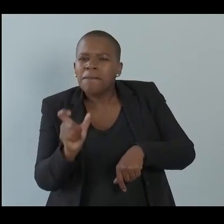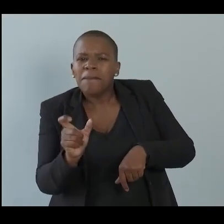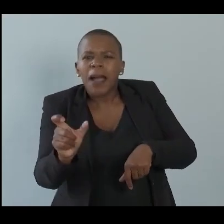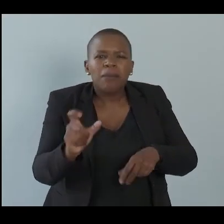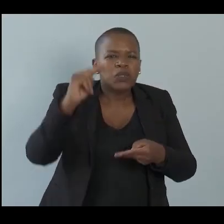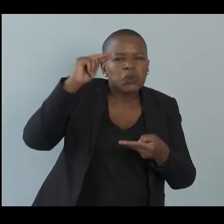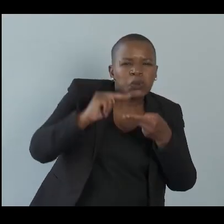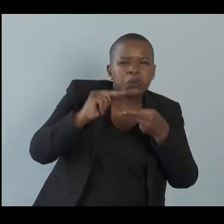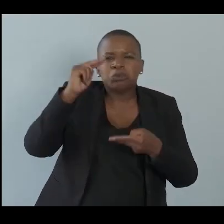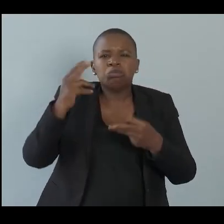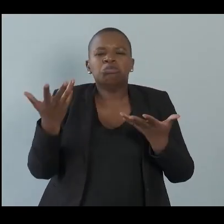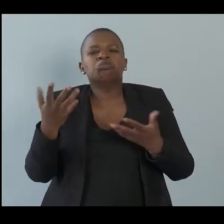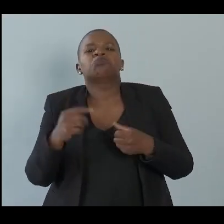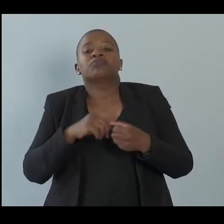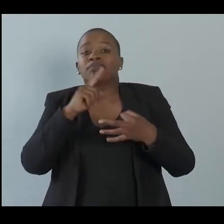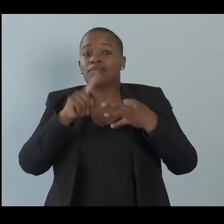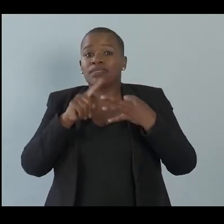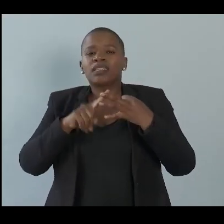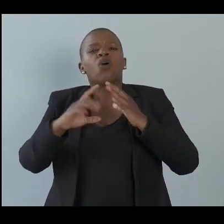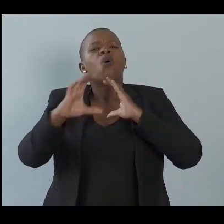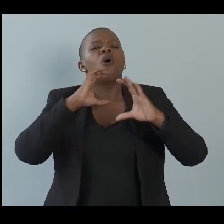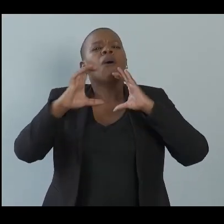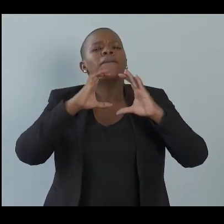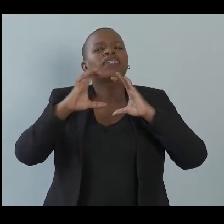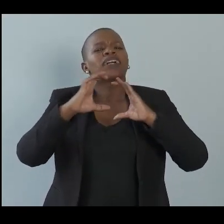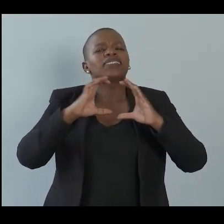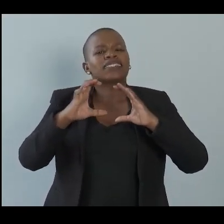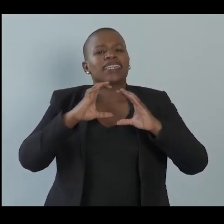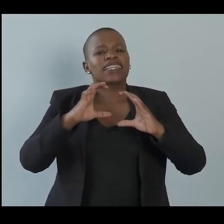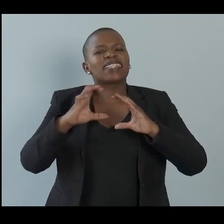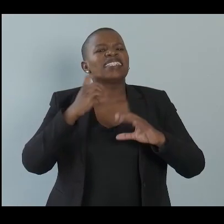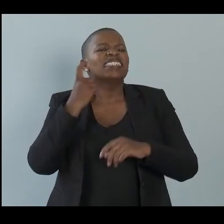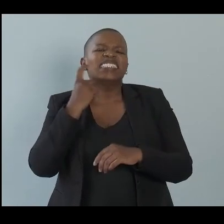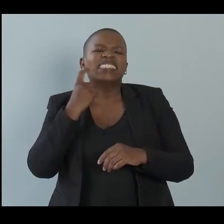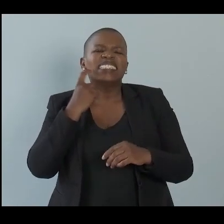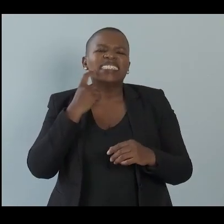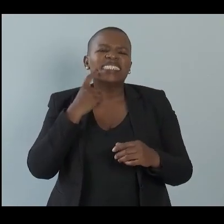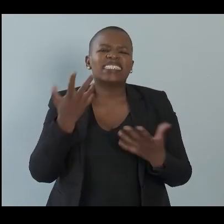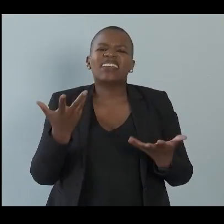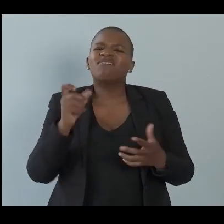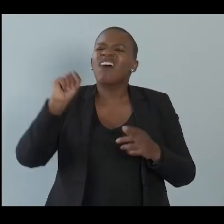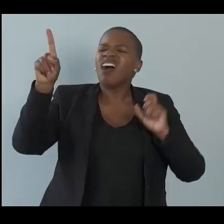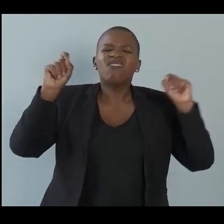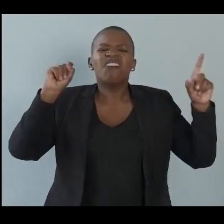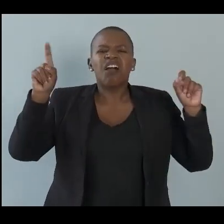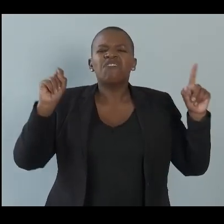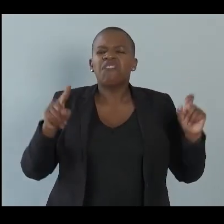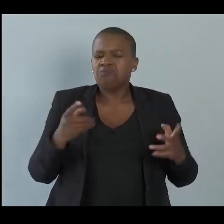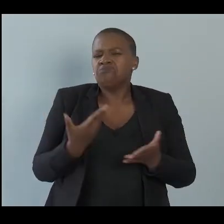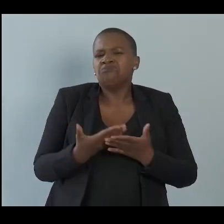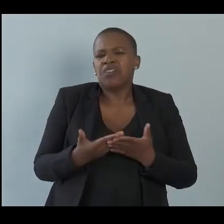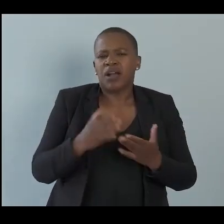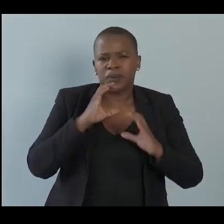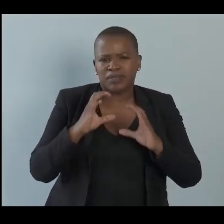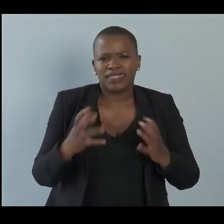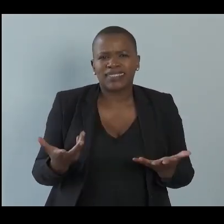vehicle-to-vehicle communication device, which will further enhance our network coverage. We are building our big data as a service offering